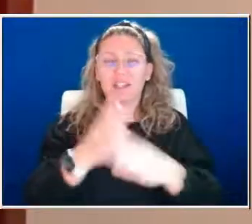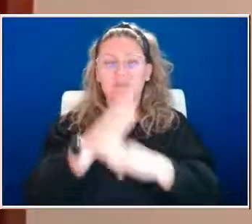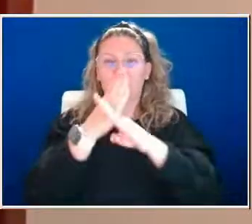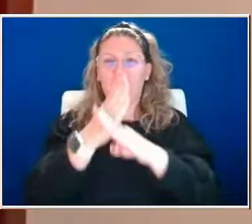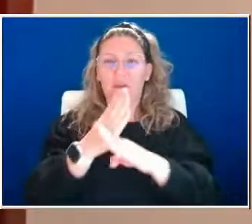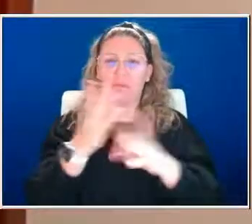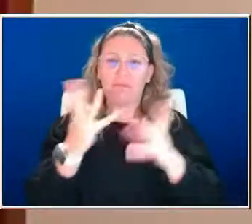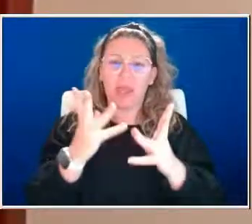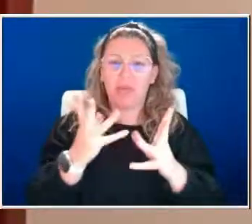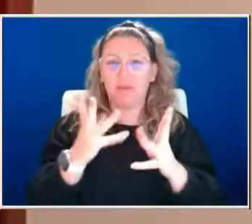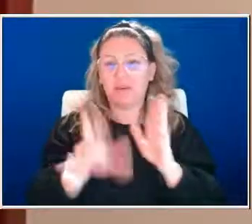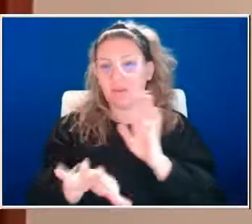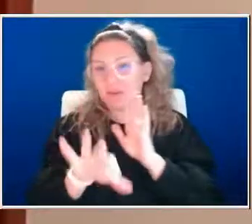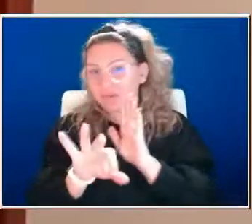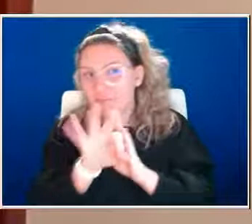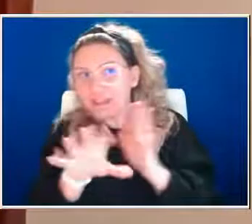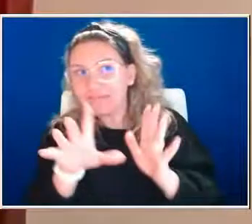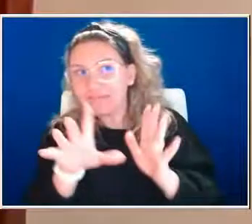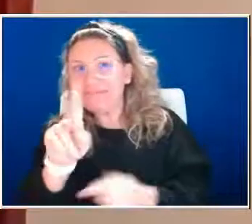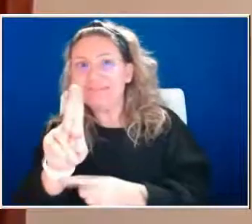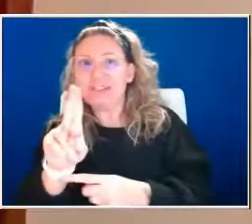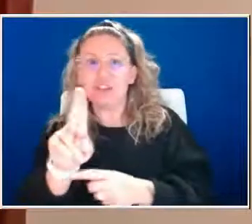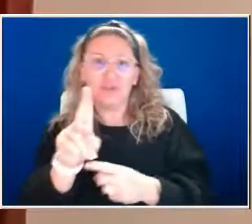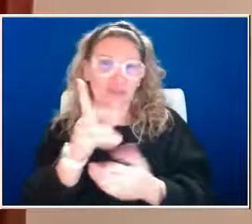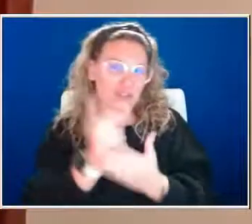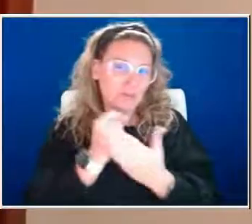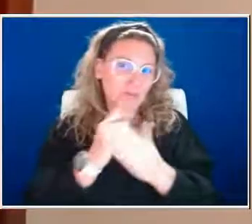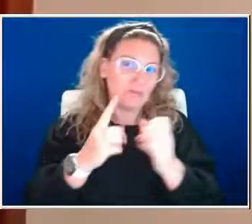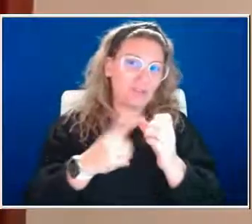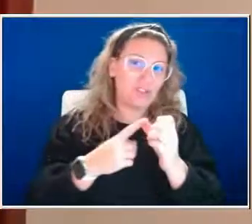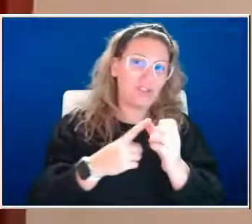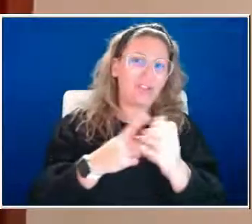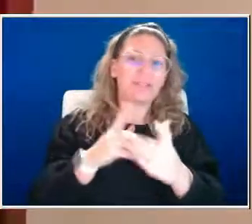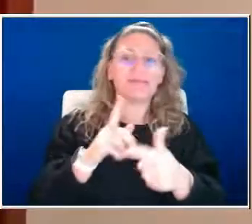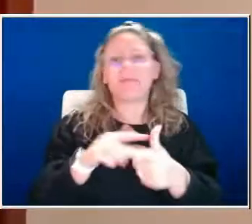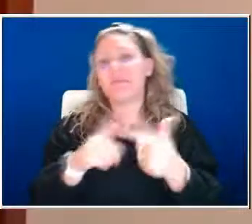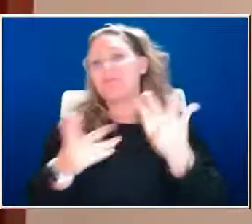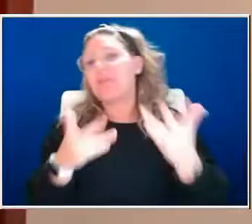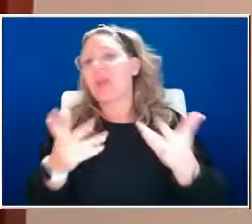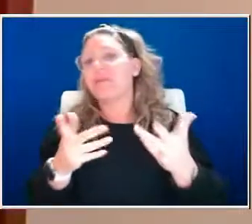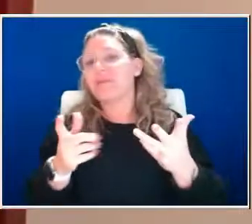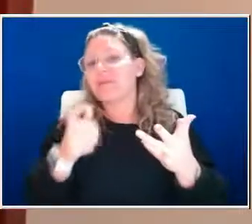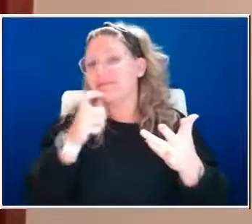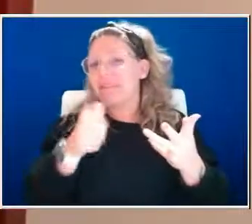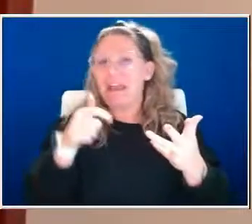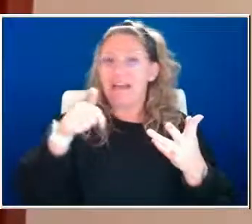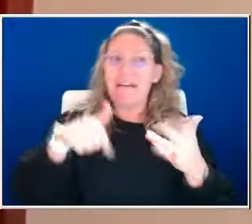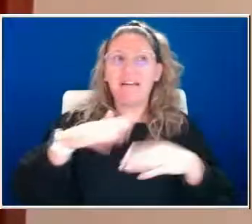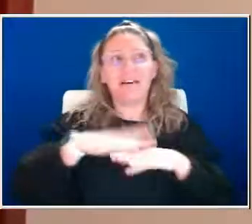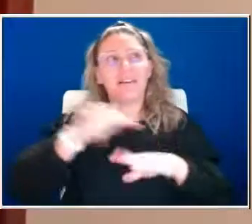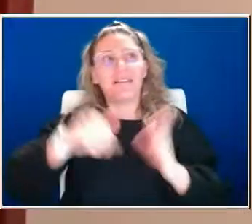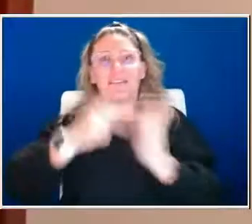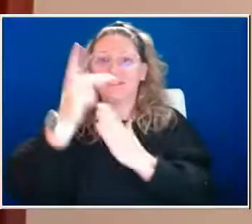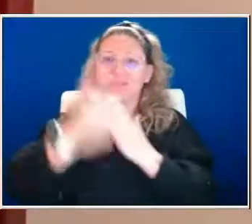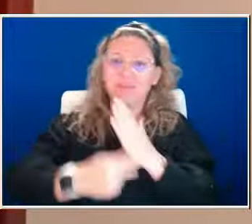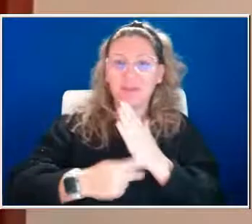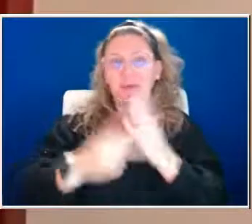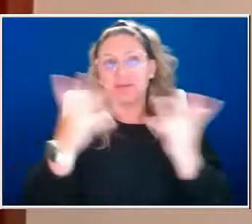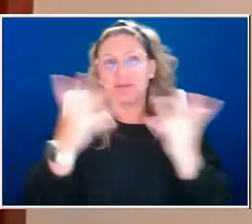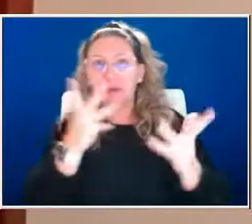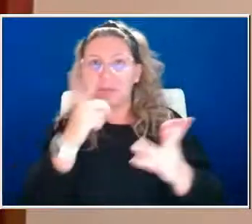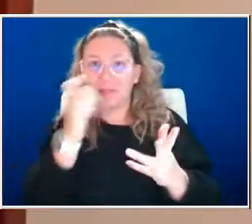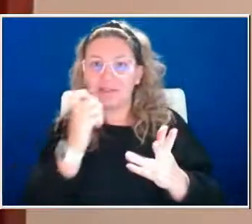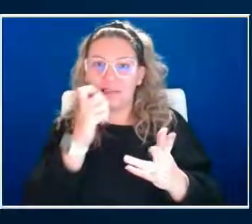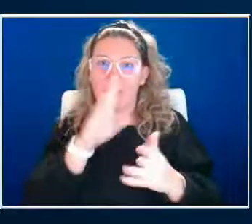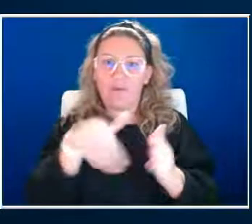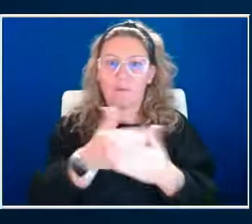sought treatment from KU first, then, hey, I wouldn't be on this show right now because I wouldn't have had to have all my lymph nodes removed. So.